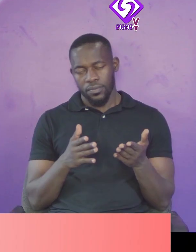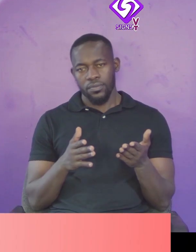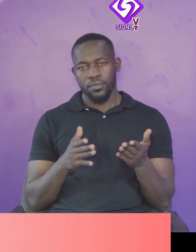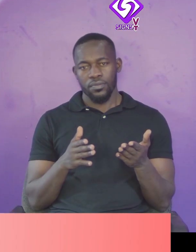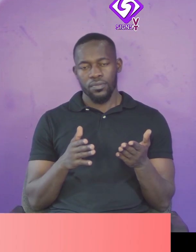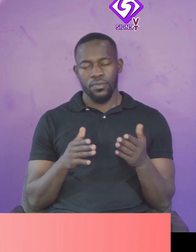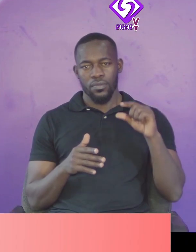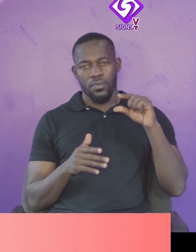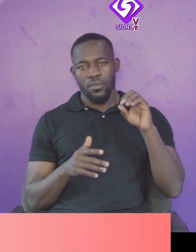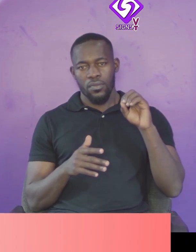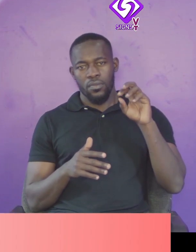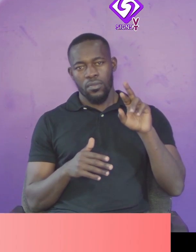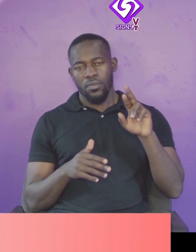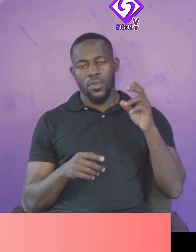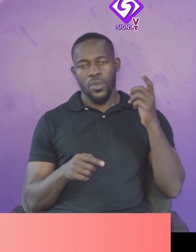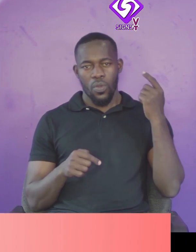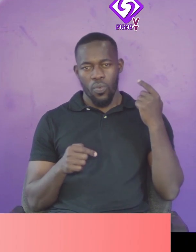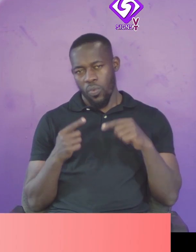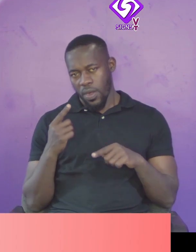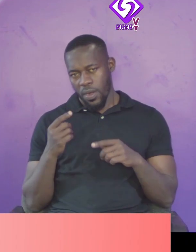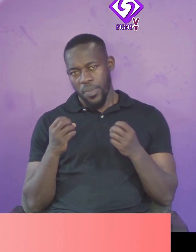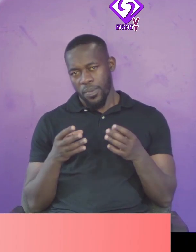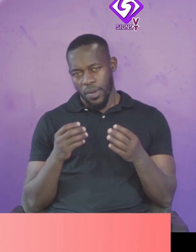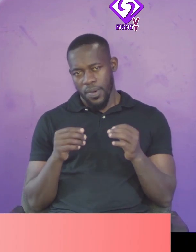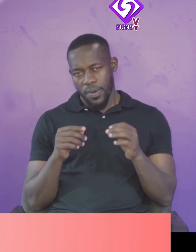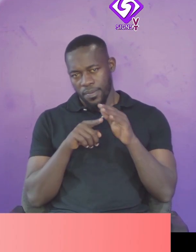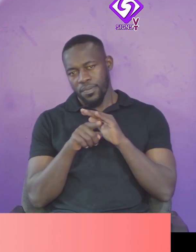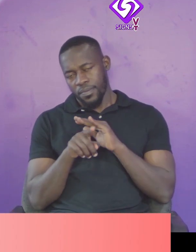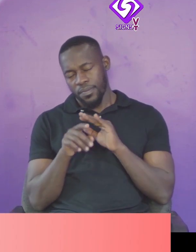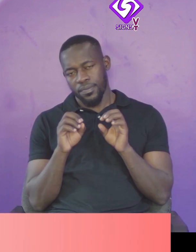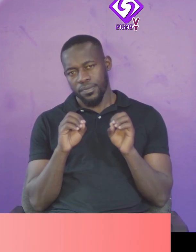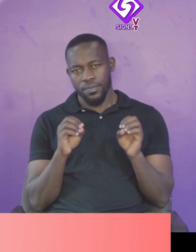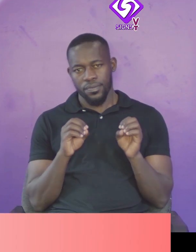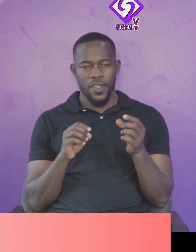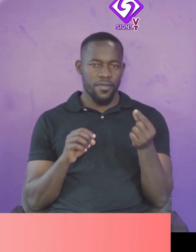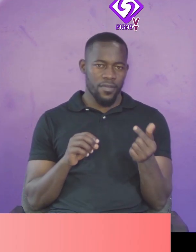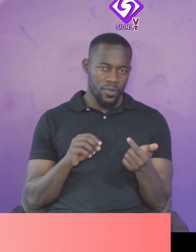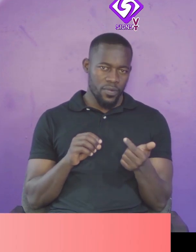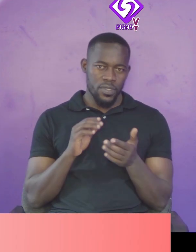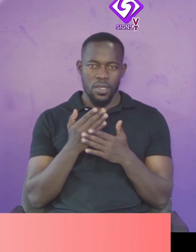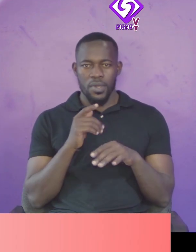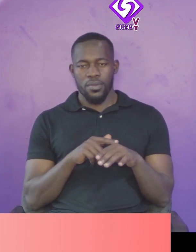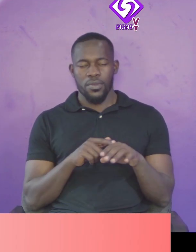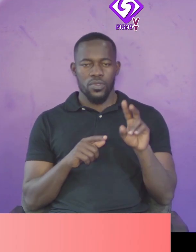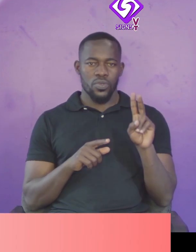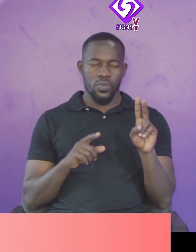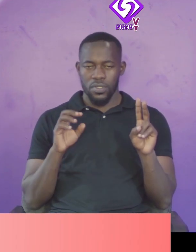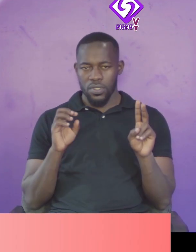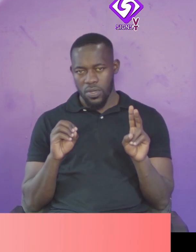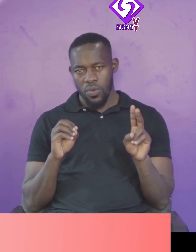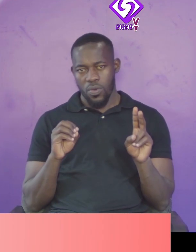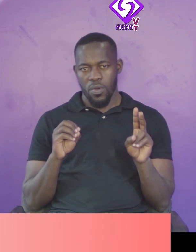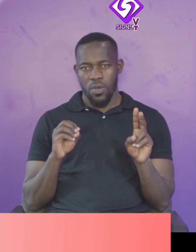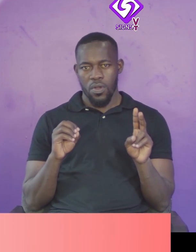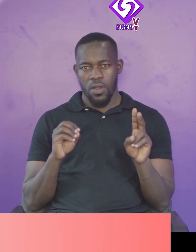Gor Mahia has won with many goals. Yeah. Because sometimes you find it is 2-0. Up